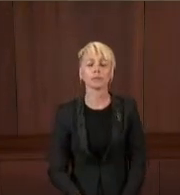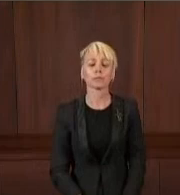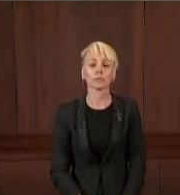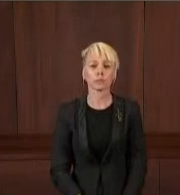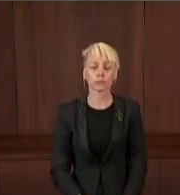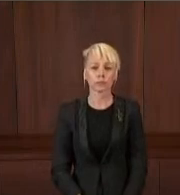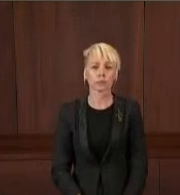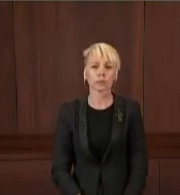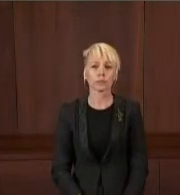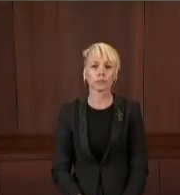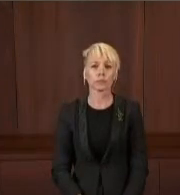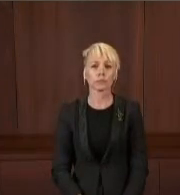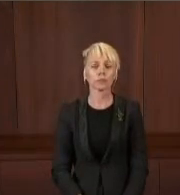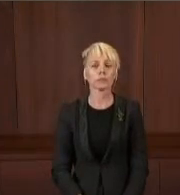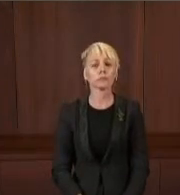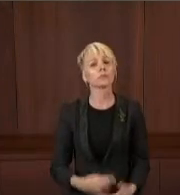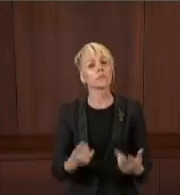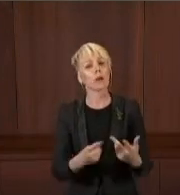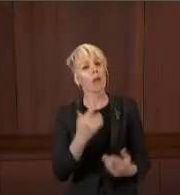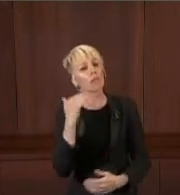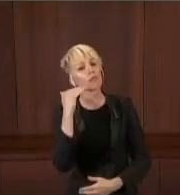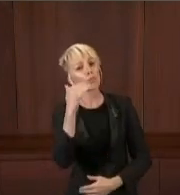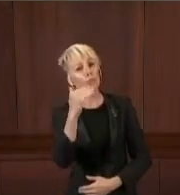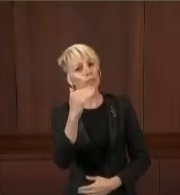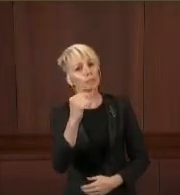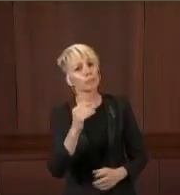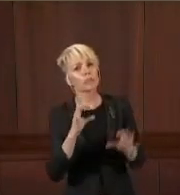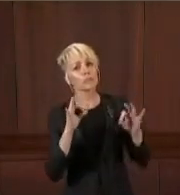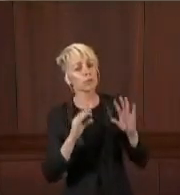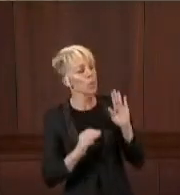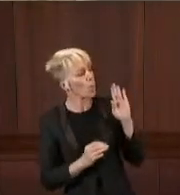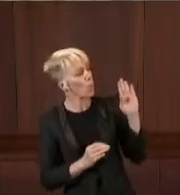In the Hall of Service are soils from